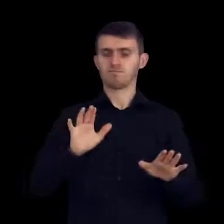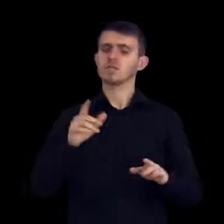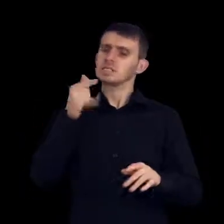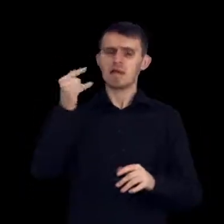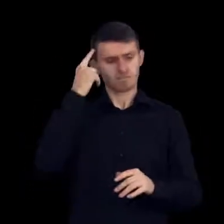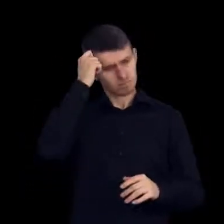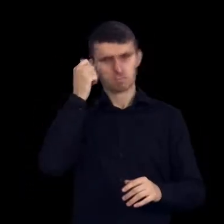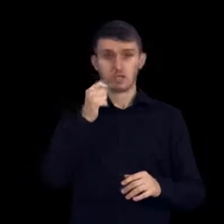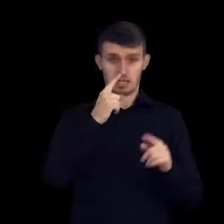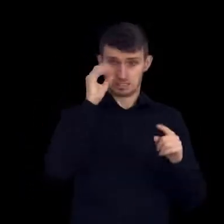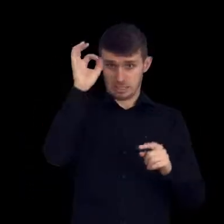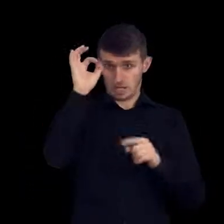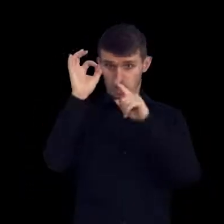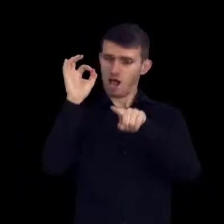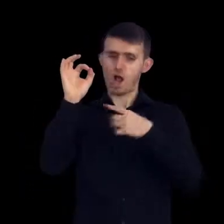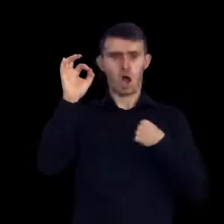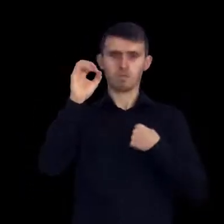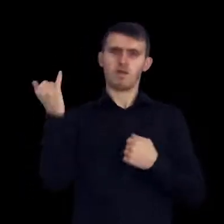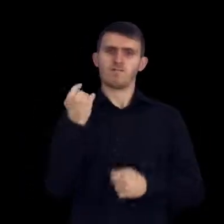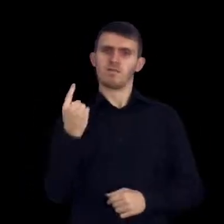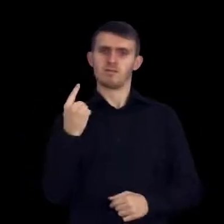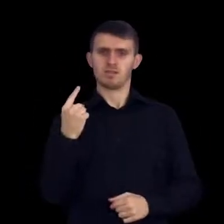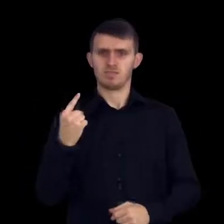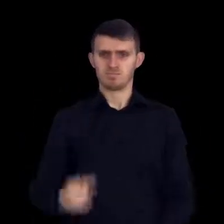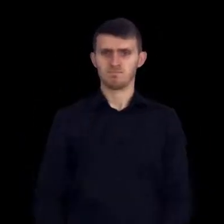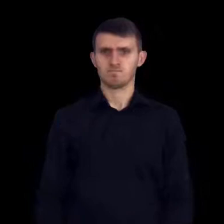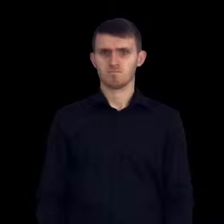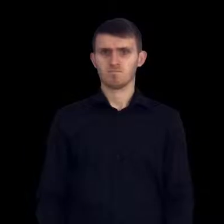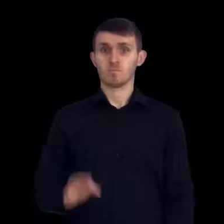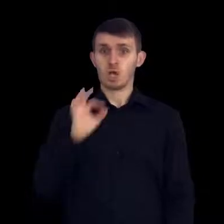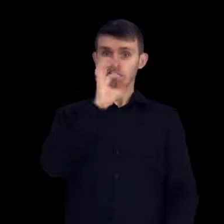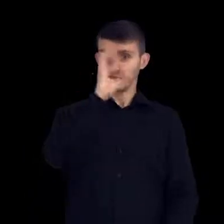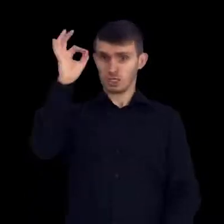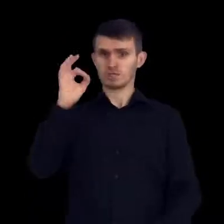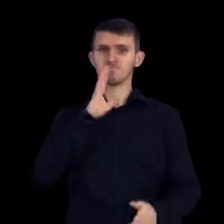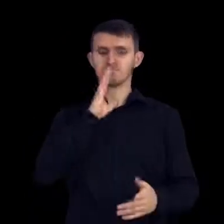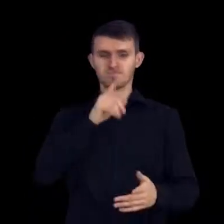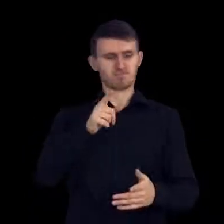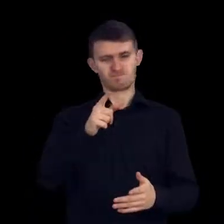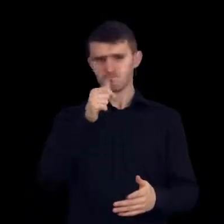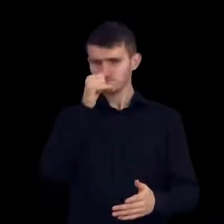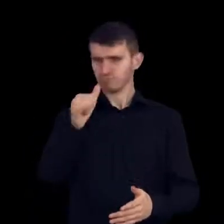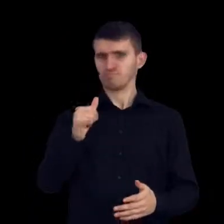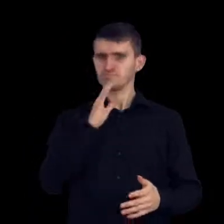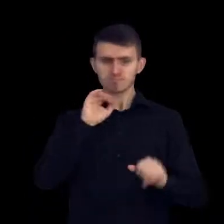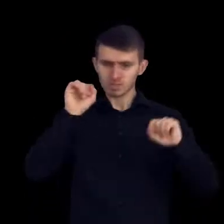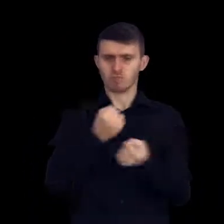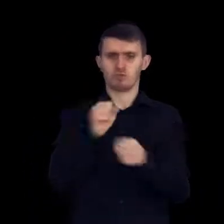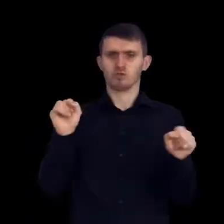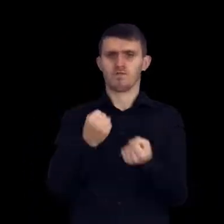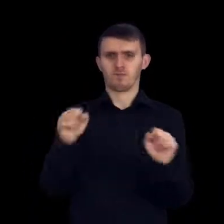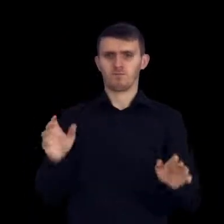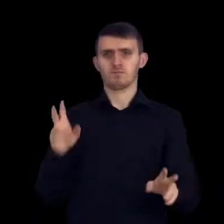zeroth power? You should immediately know that it is equal to 1. I exclude 0 because 0 to the zeroth power is